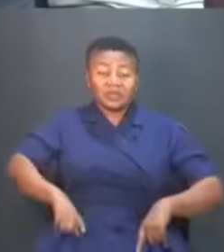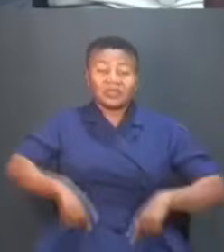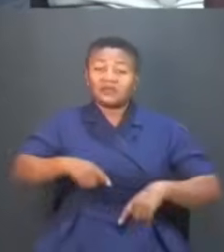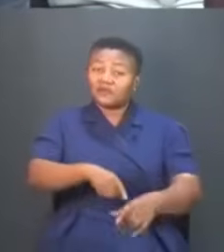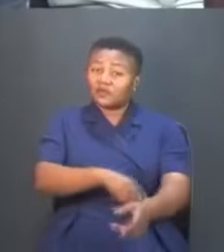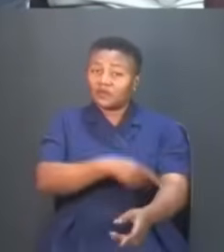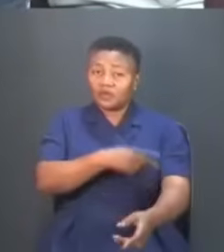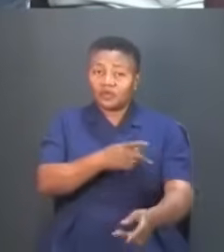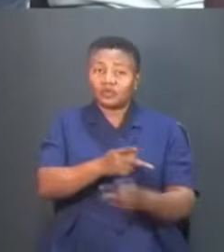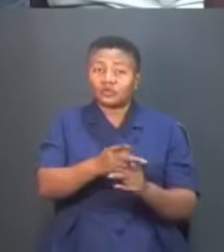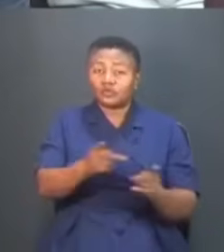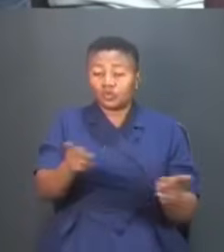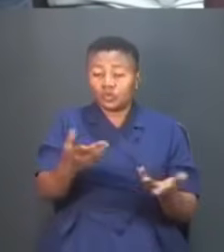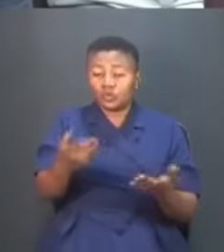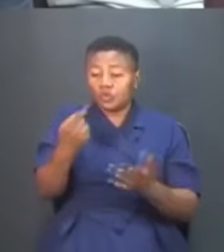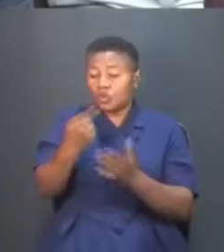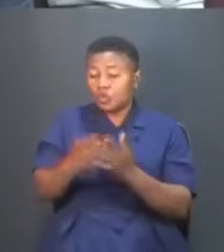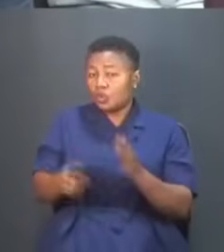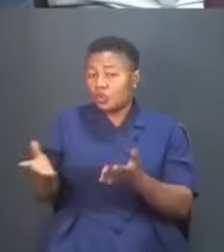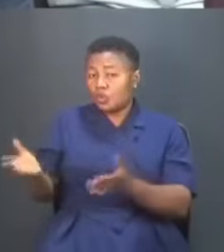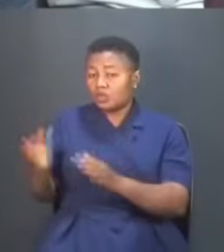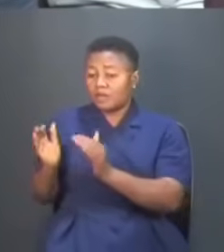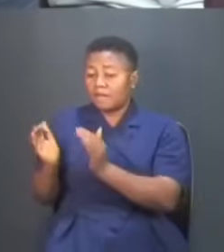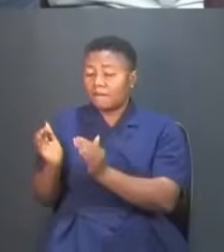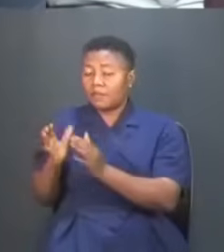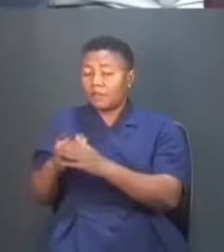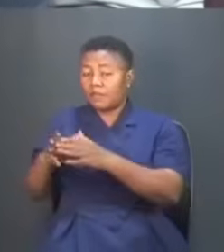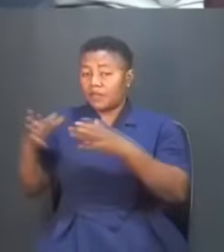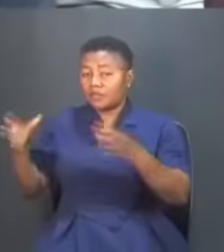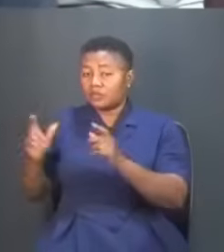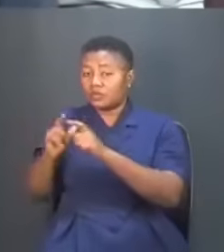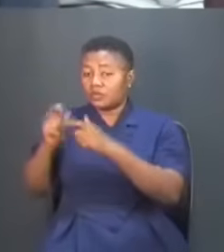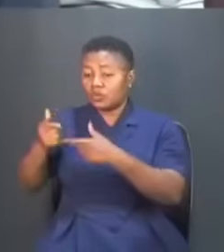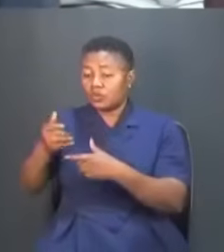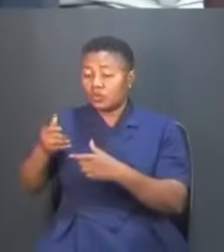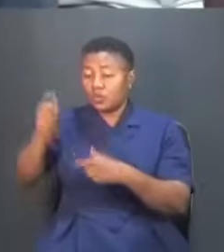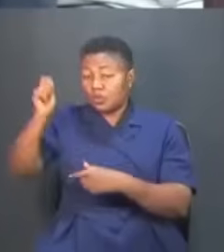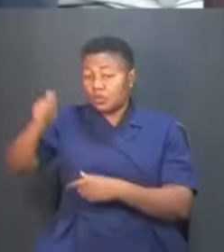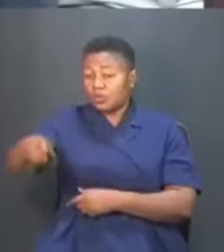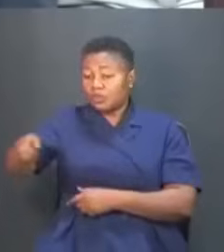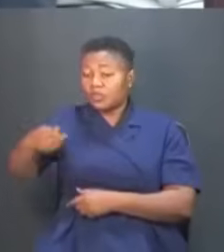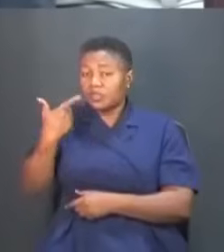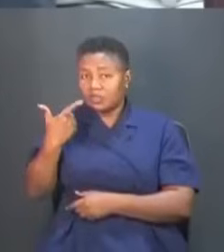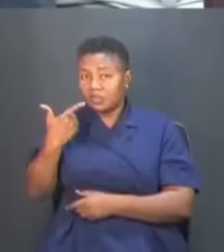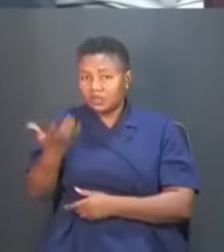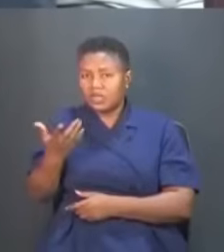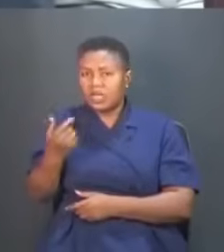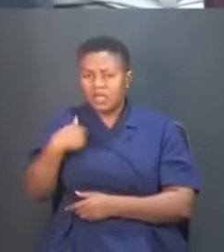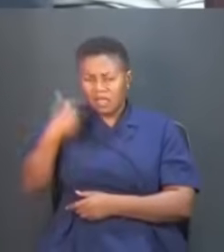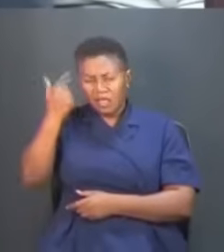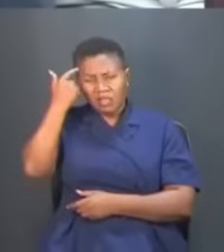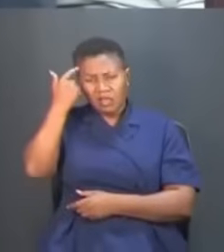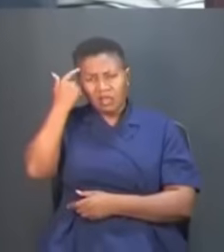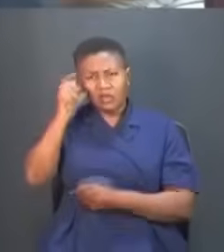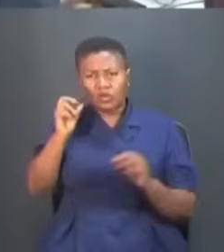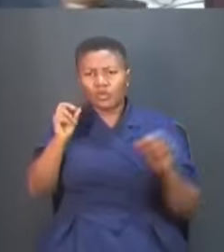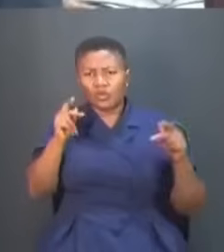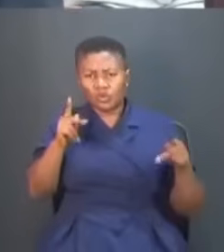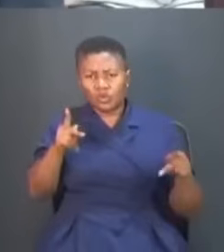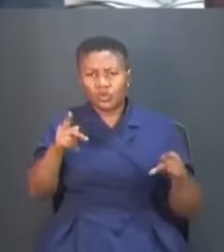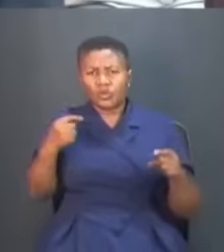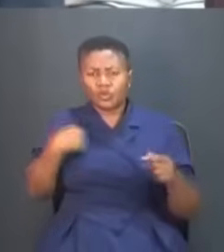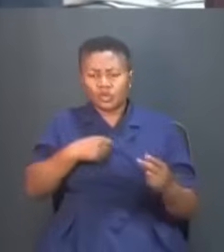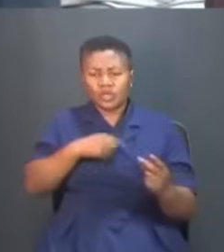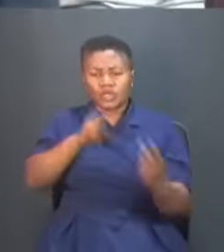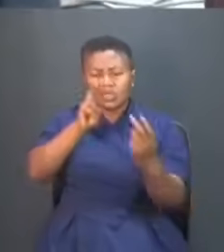application mounted by the whip, it finds favor with us because we have had an engagement to that